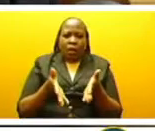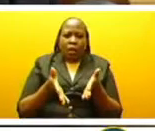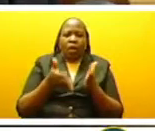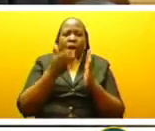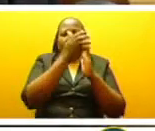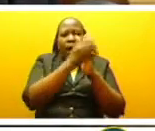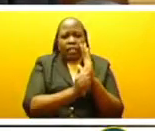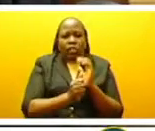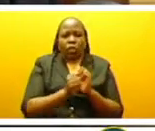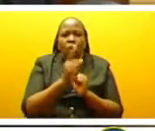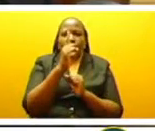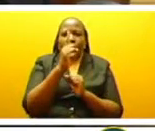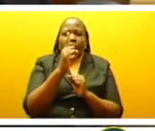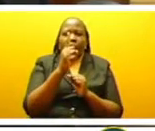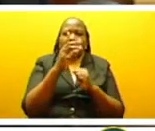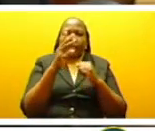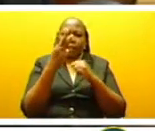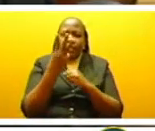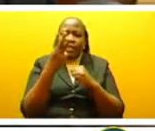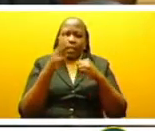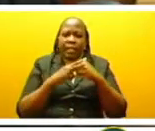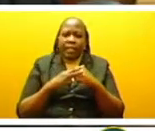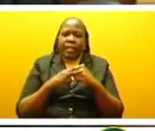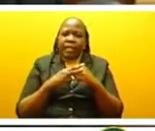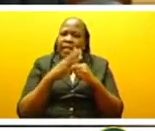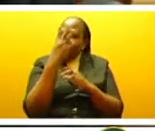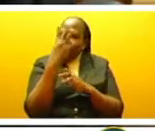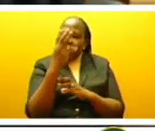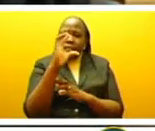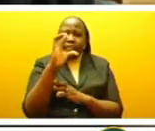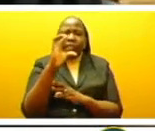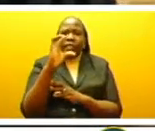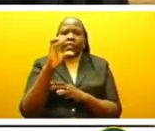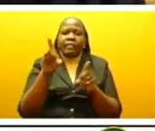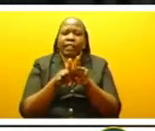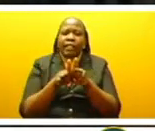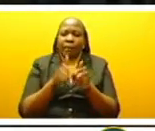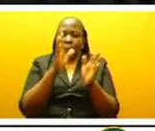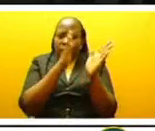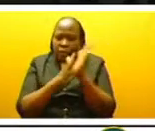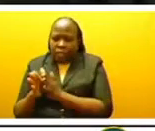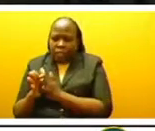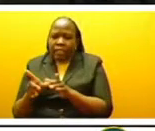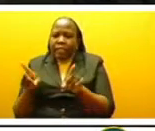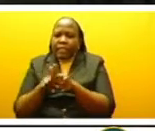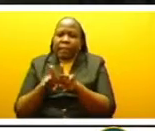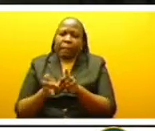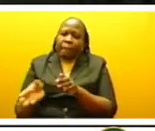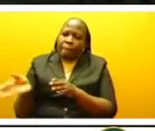138(3)(c), there is a process of verification and tallying of those results that then come from the polling station